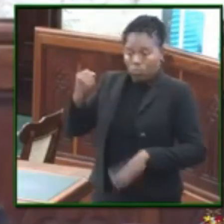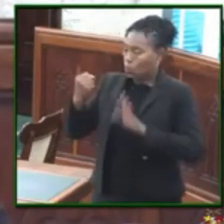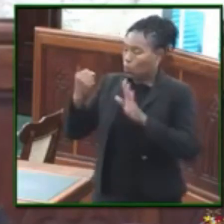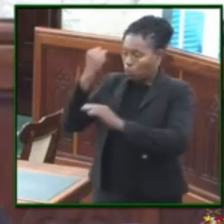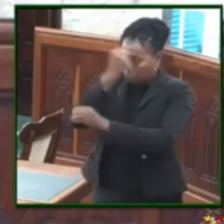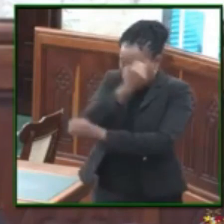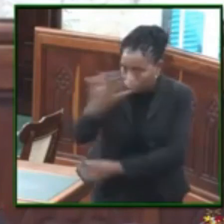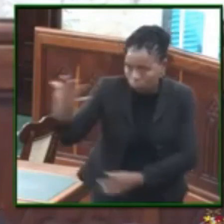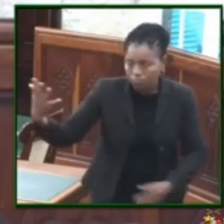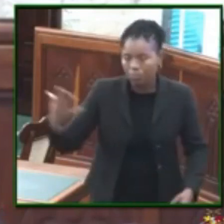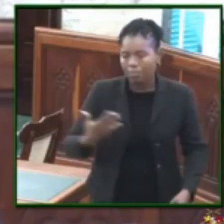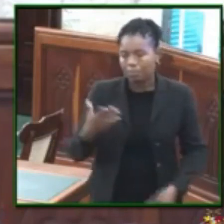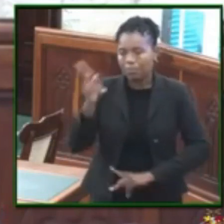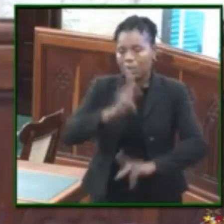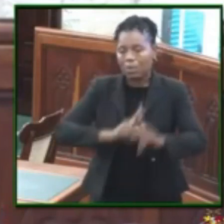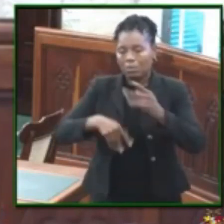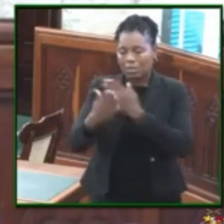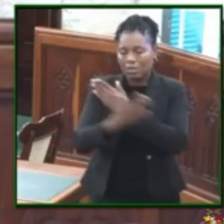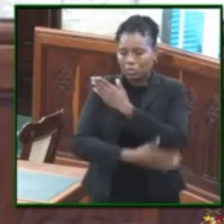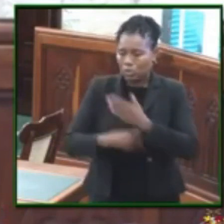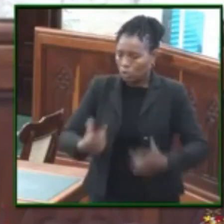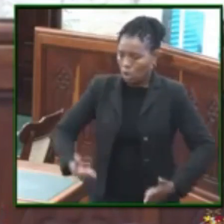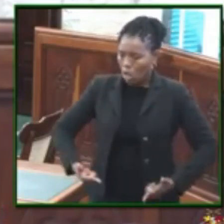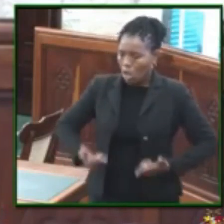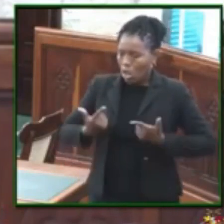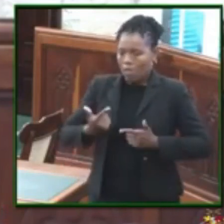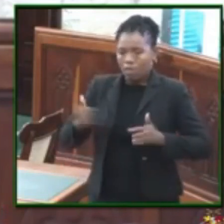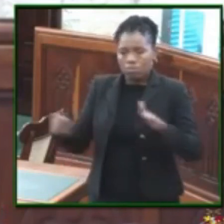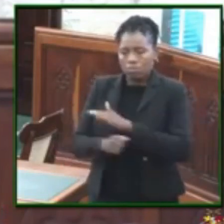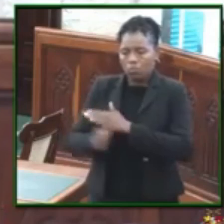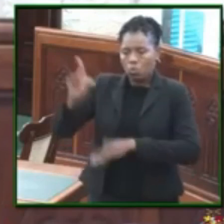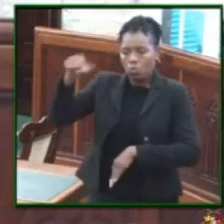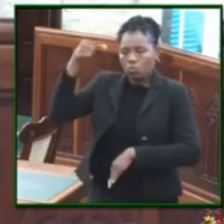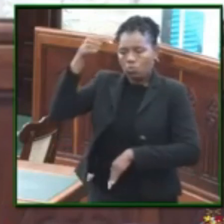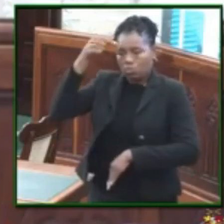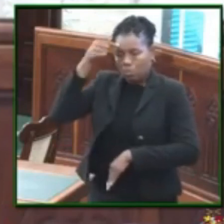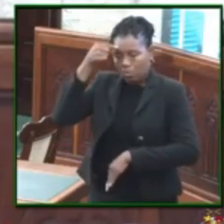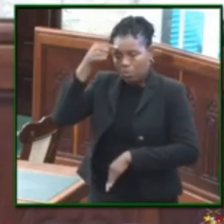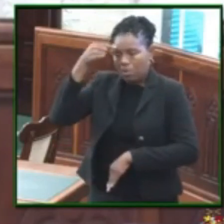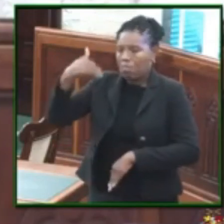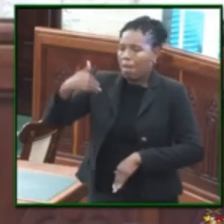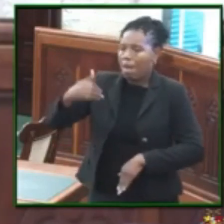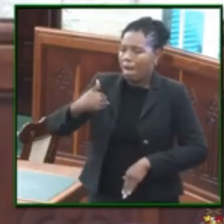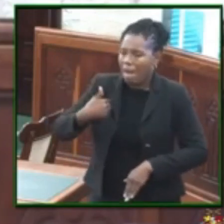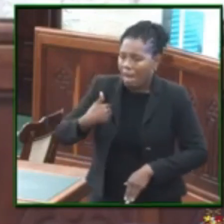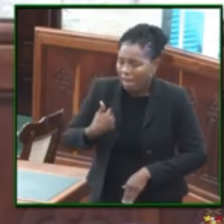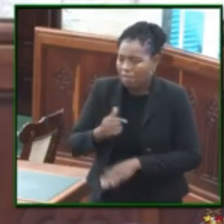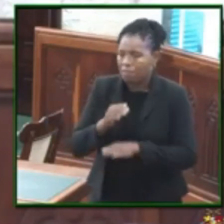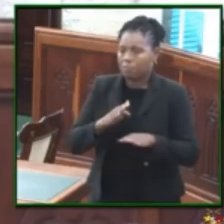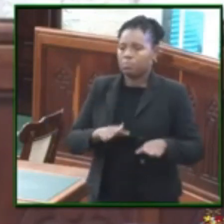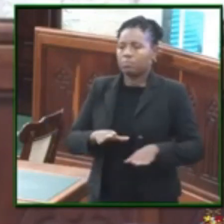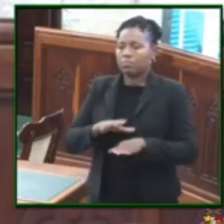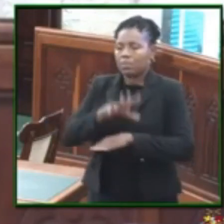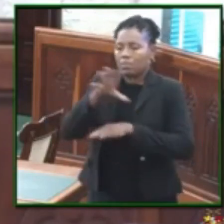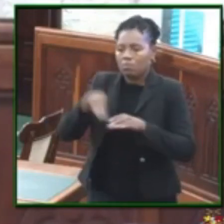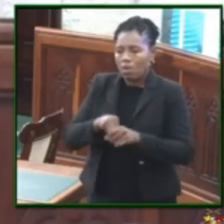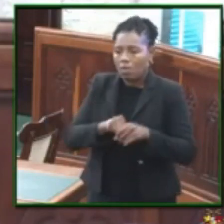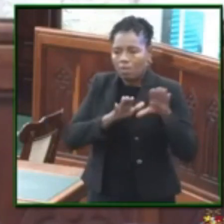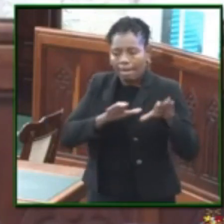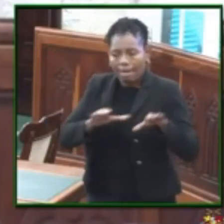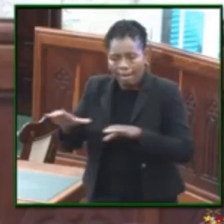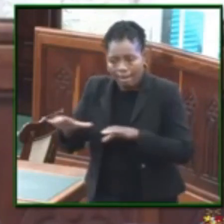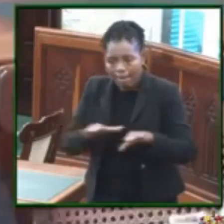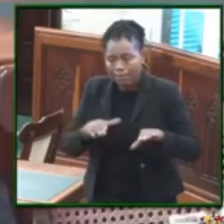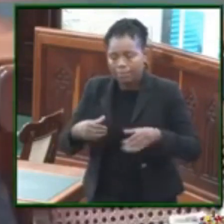The citizens of this country live under a government that has been in active